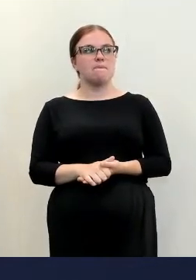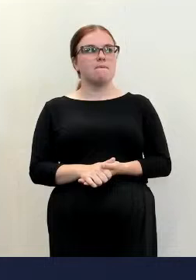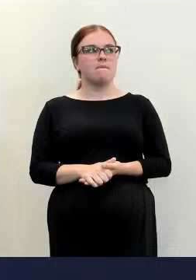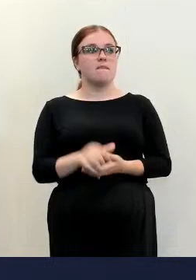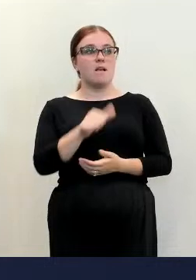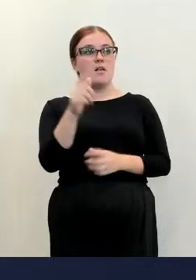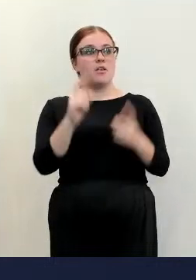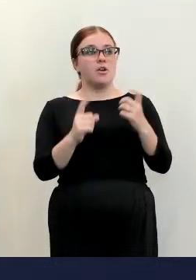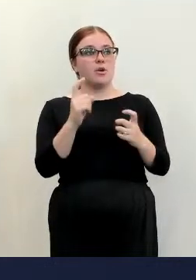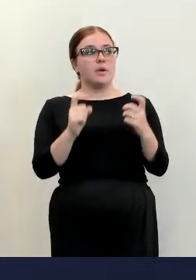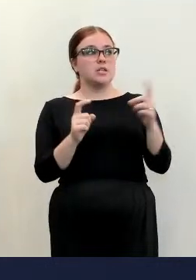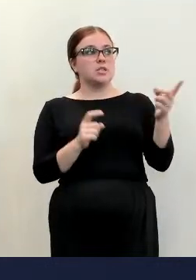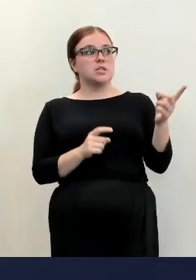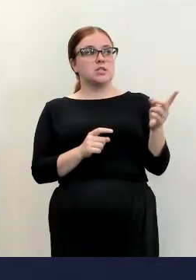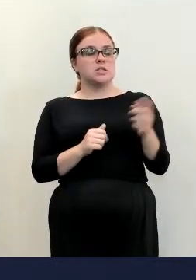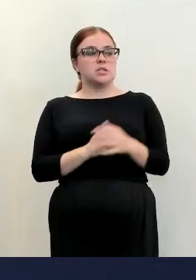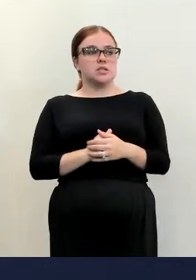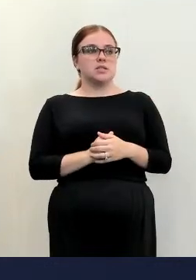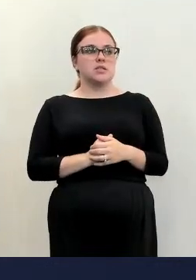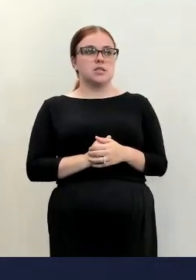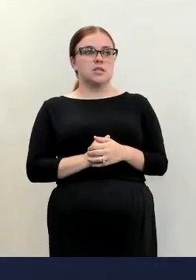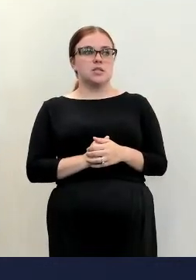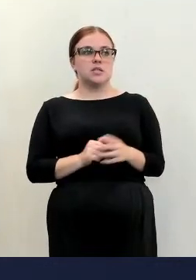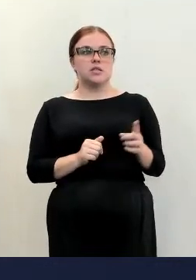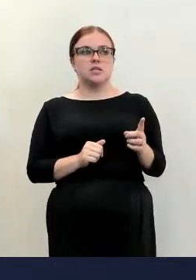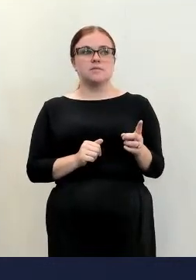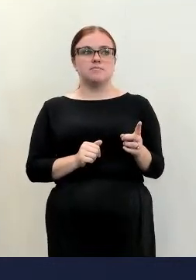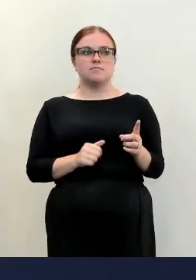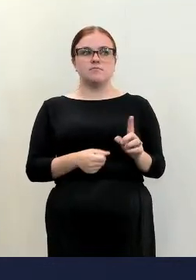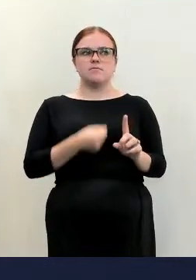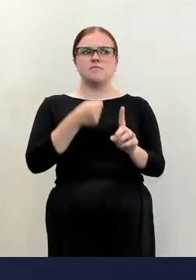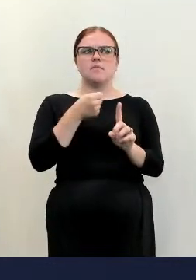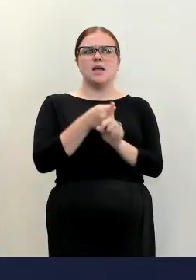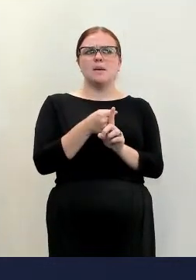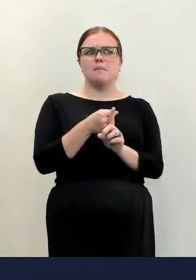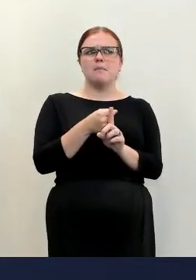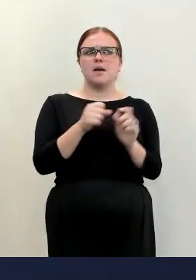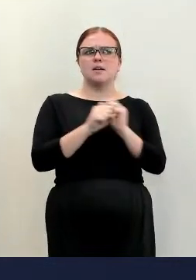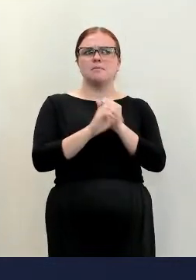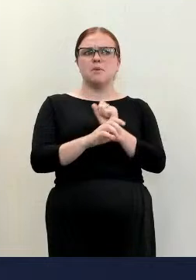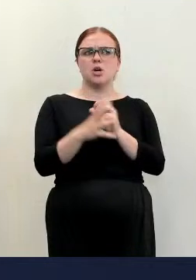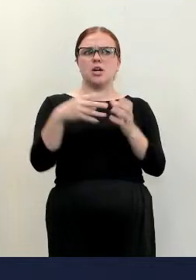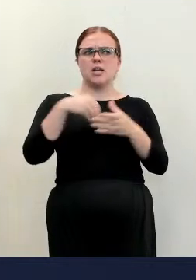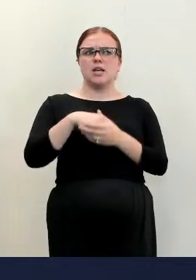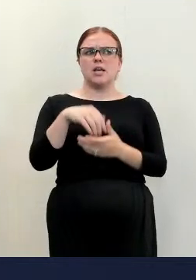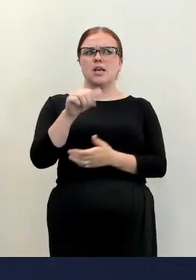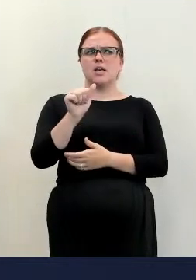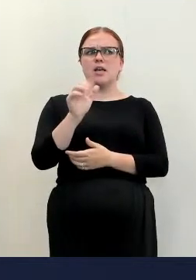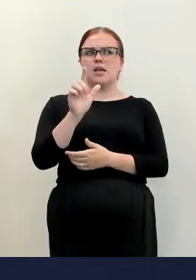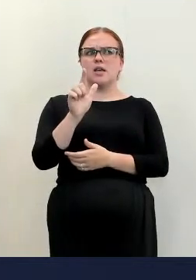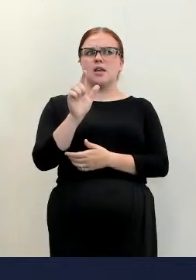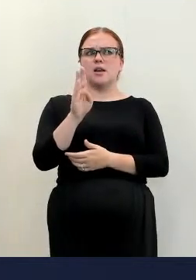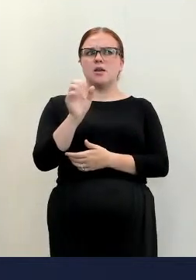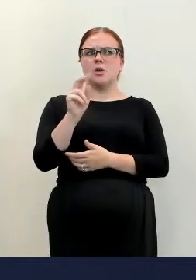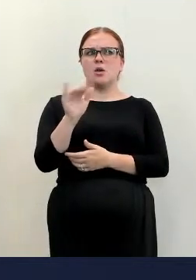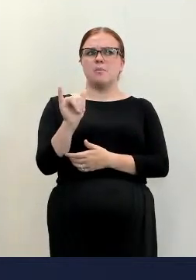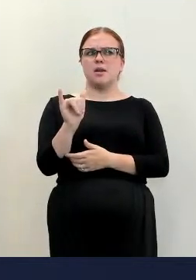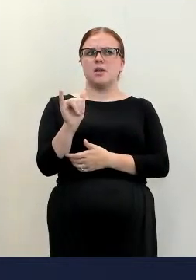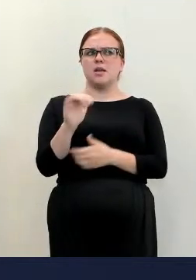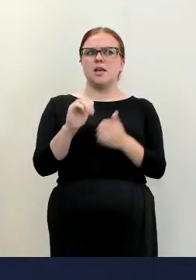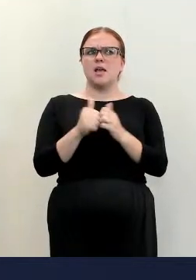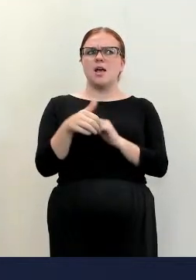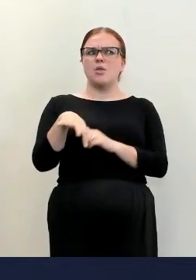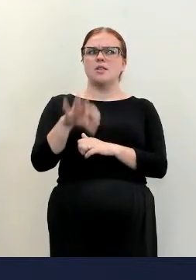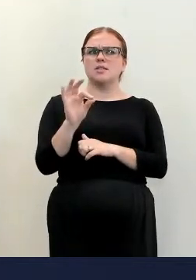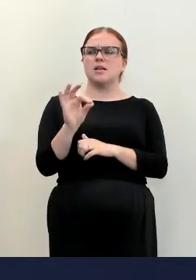Any other questions on topic? Just impact marketing here based in Albany, and what the selection process was